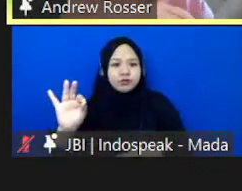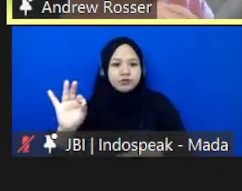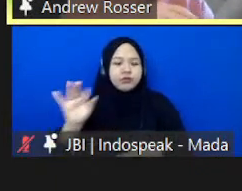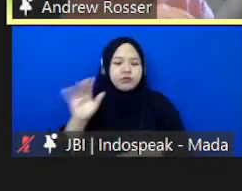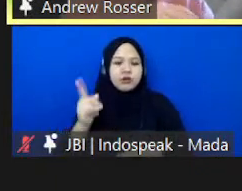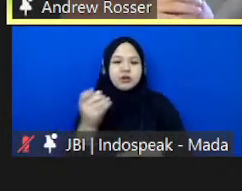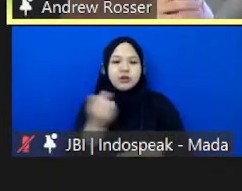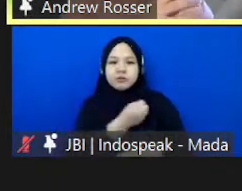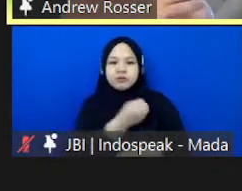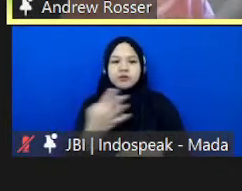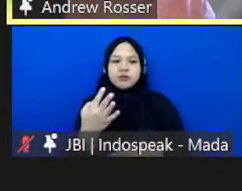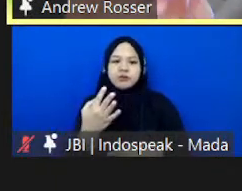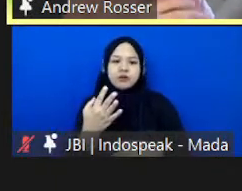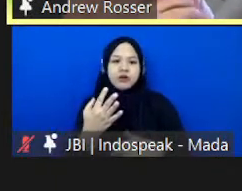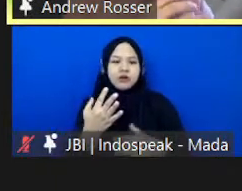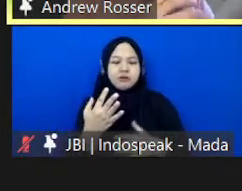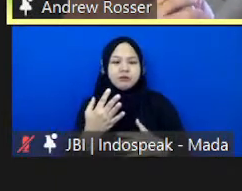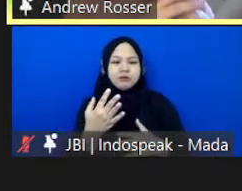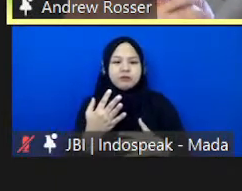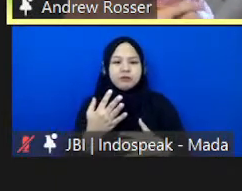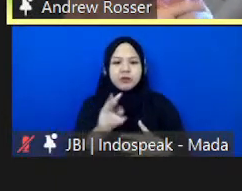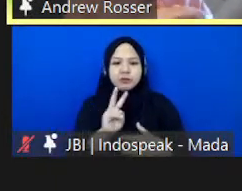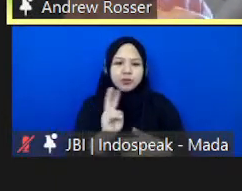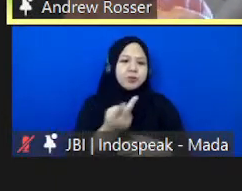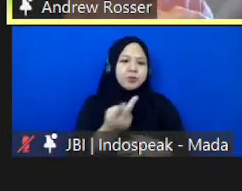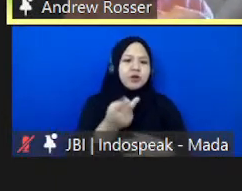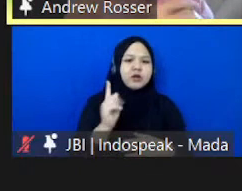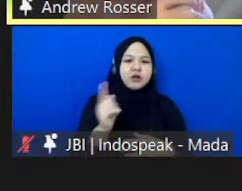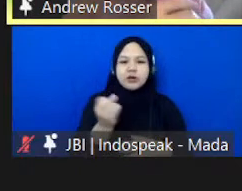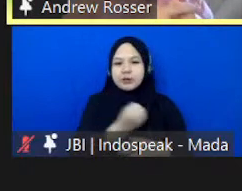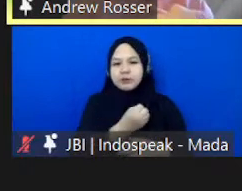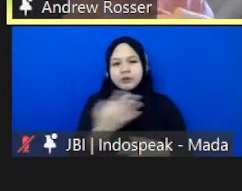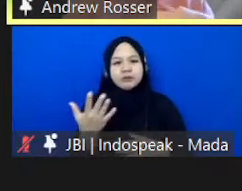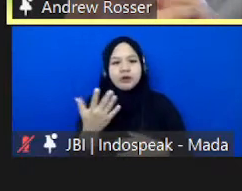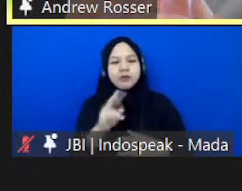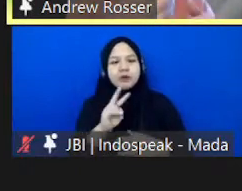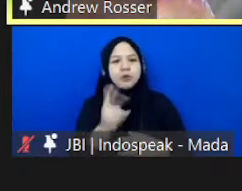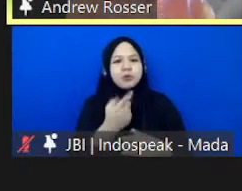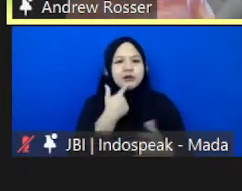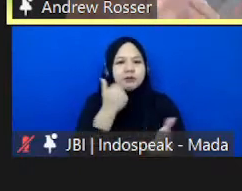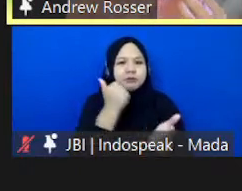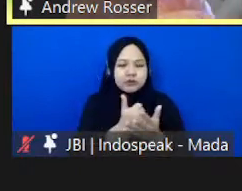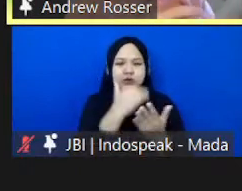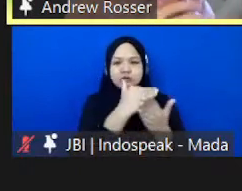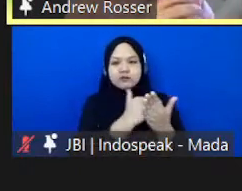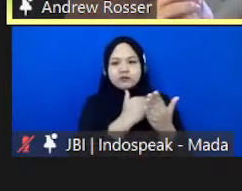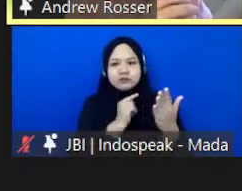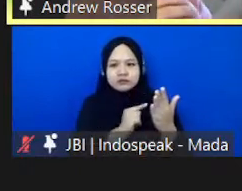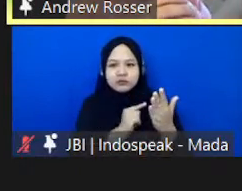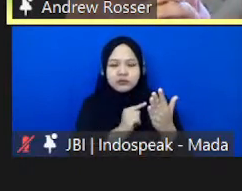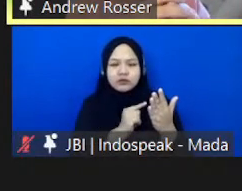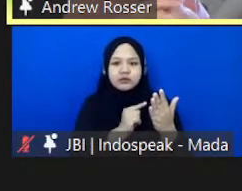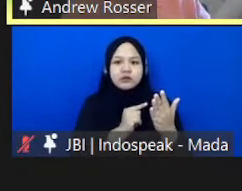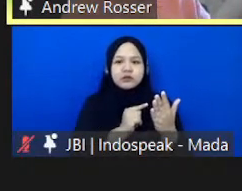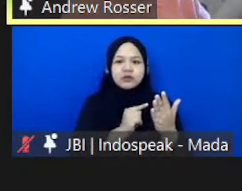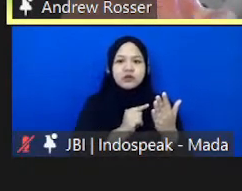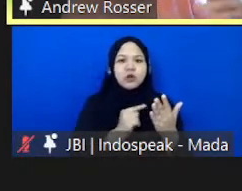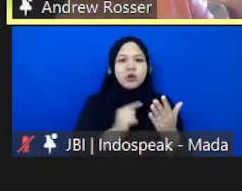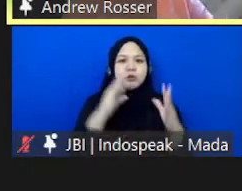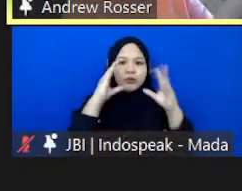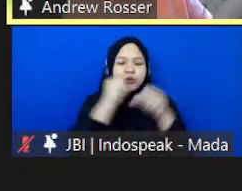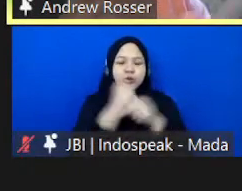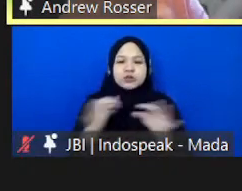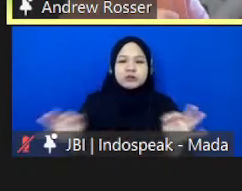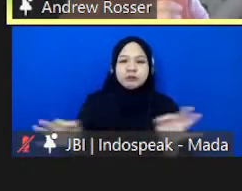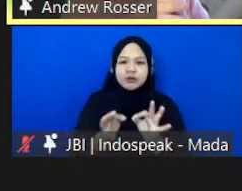changes, some important changes to tobacco control regulation that are consistent with a more rights-oriented sort of approach.